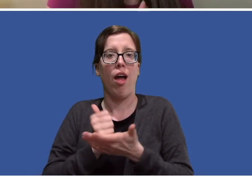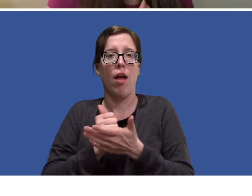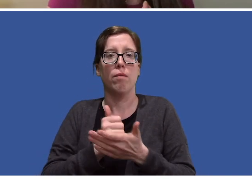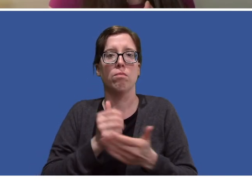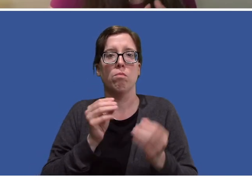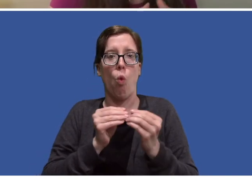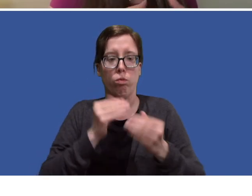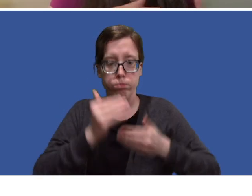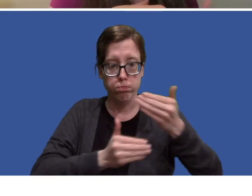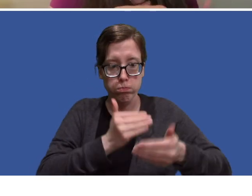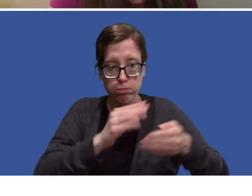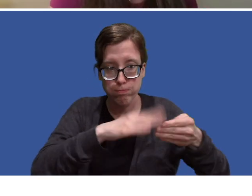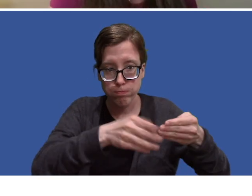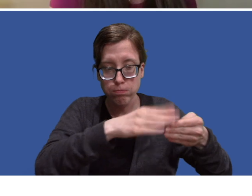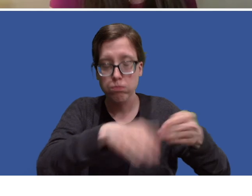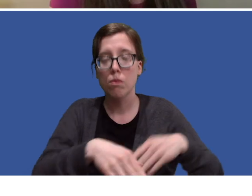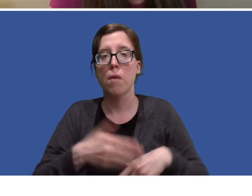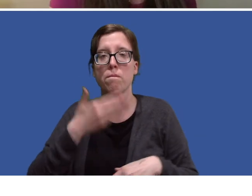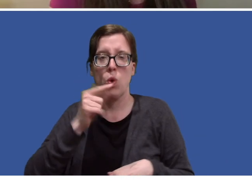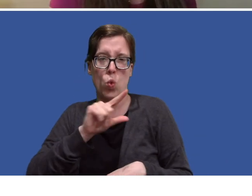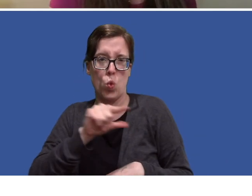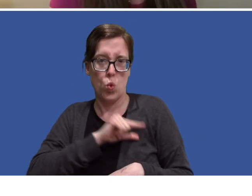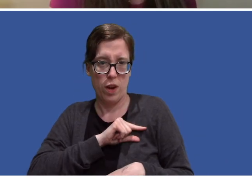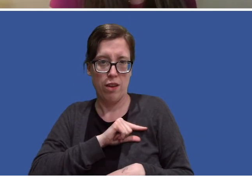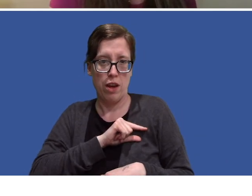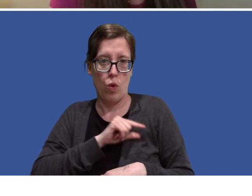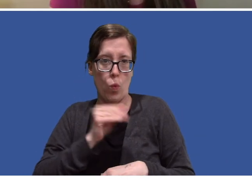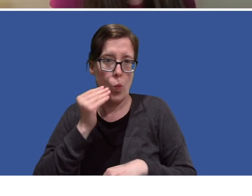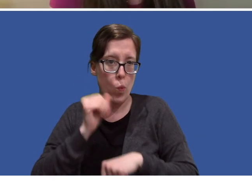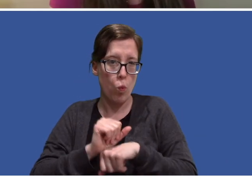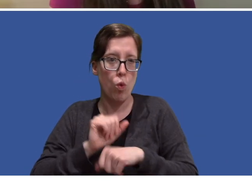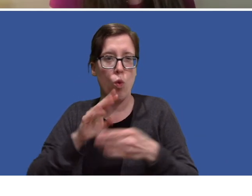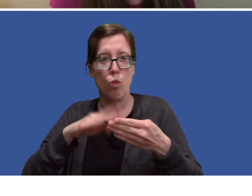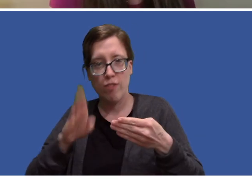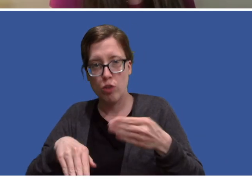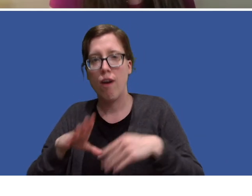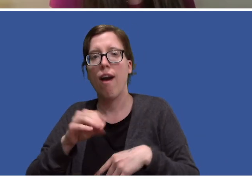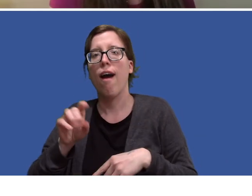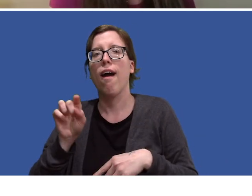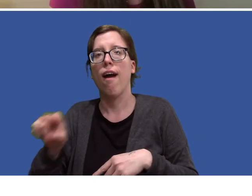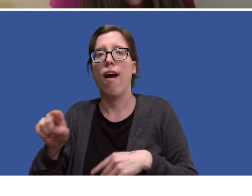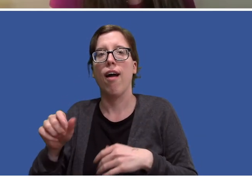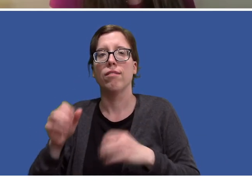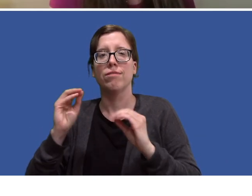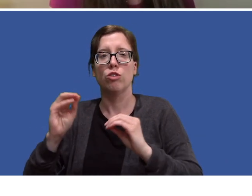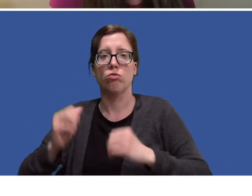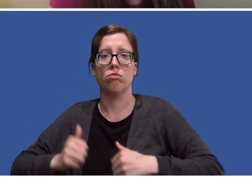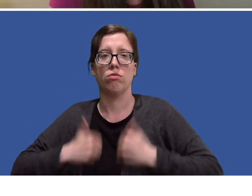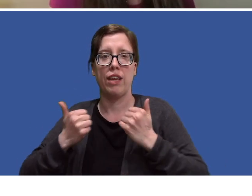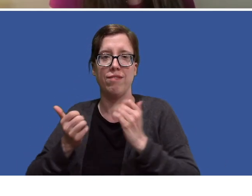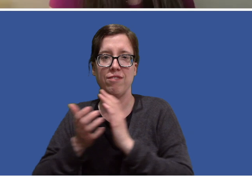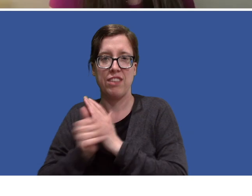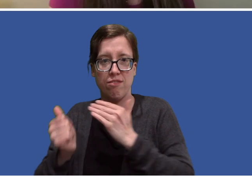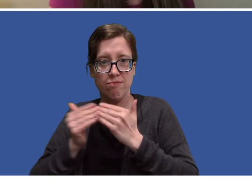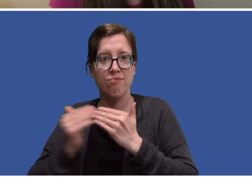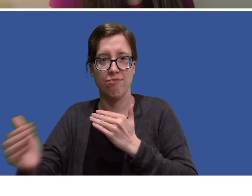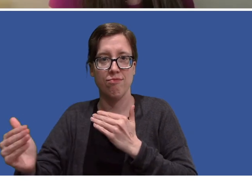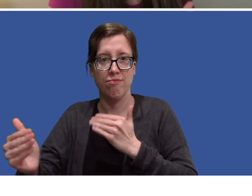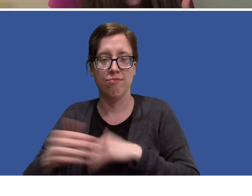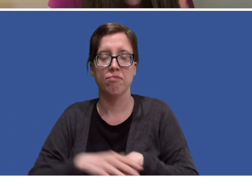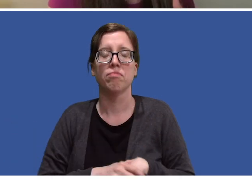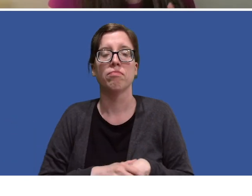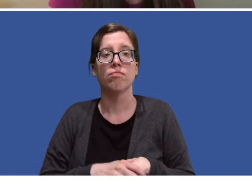skills. Another helpful tool that I found when I was working with students with charge is